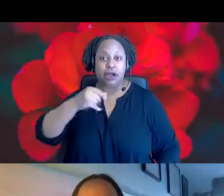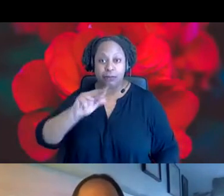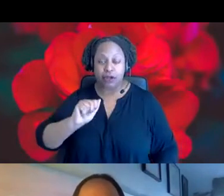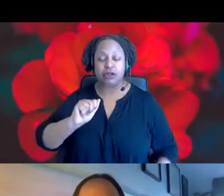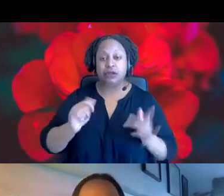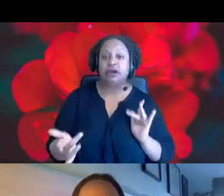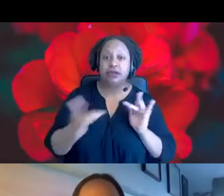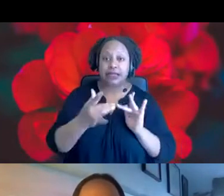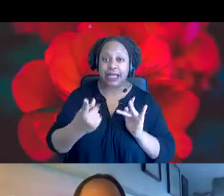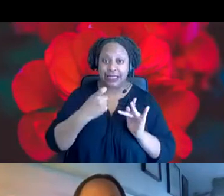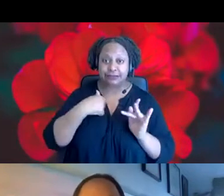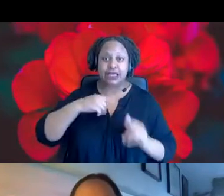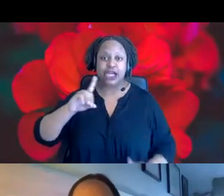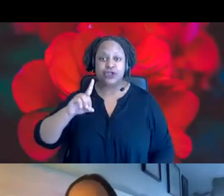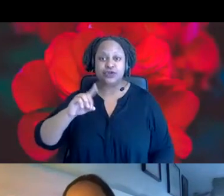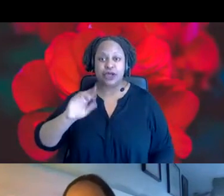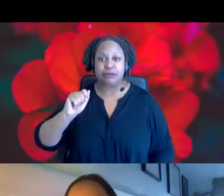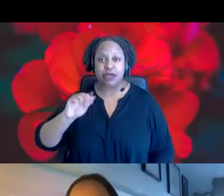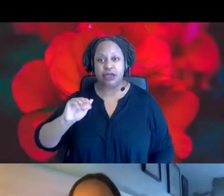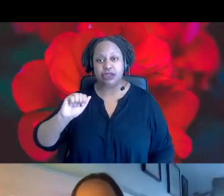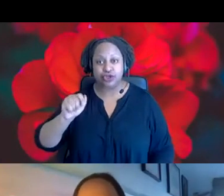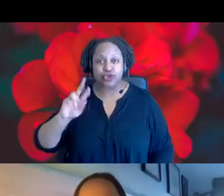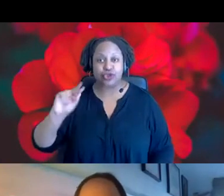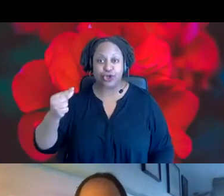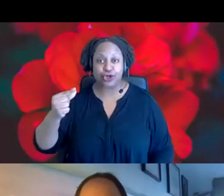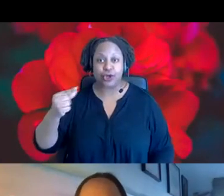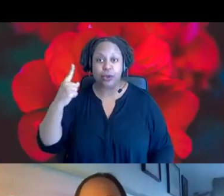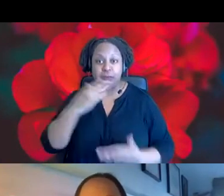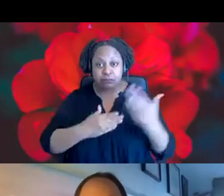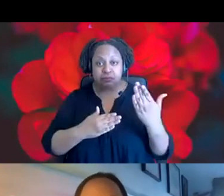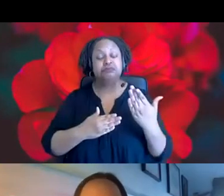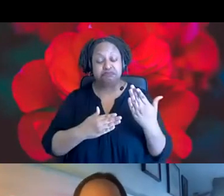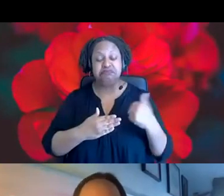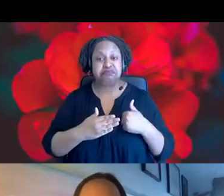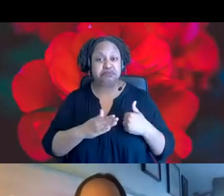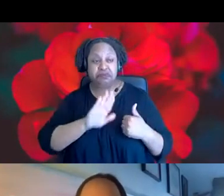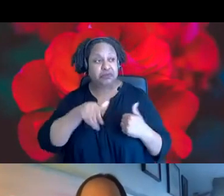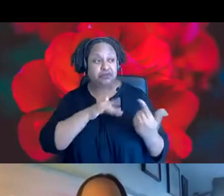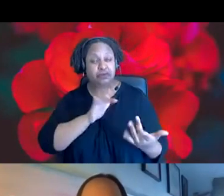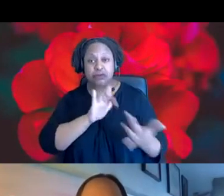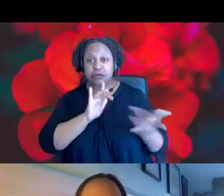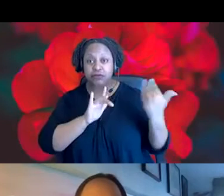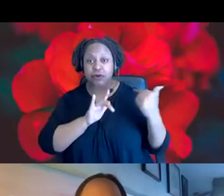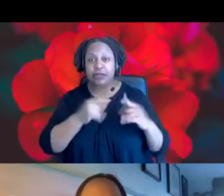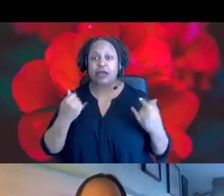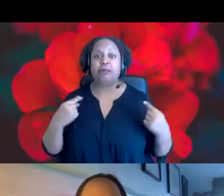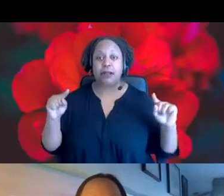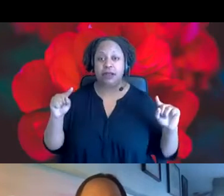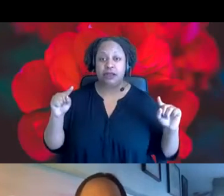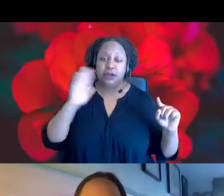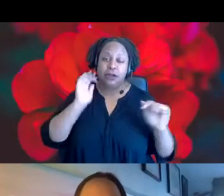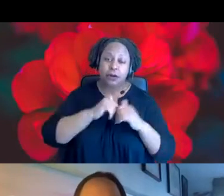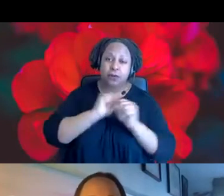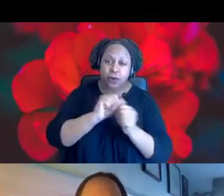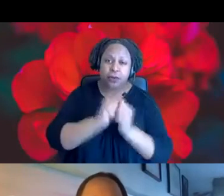I realized that lots of experiences that I've had have led me to a place where I know how to work with community. And so by bringing in